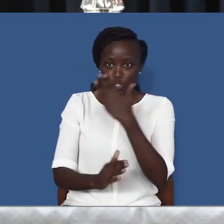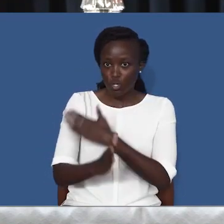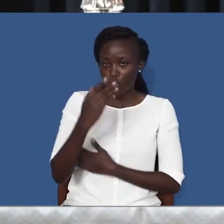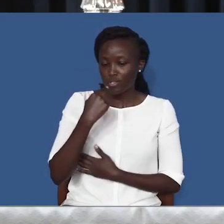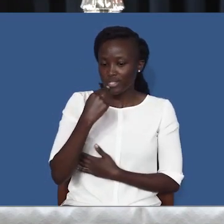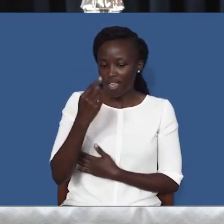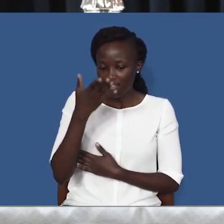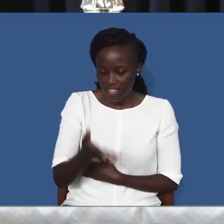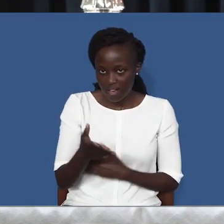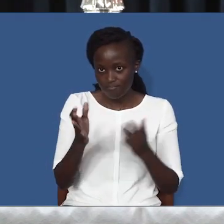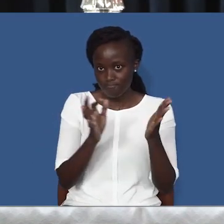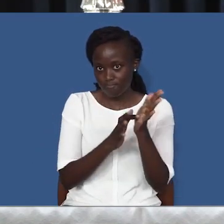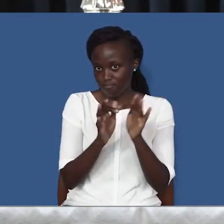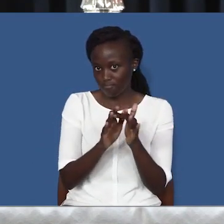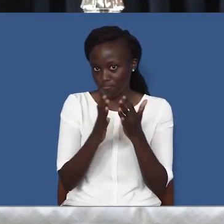in his word.